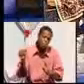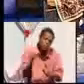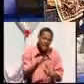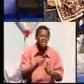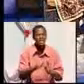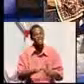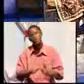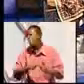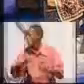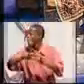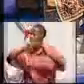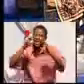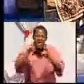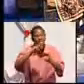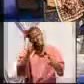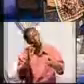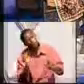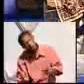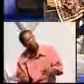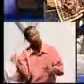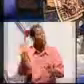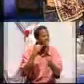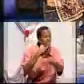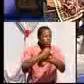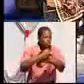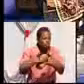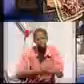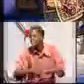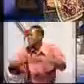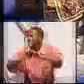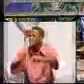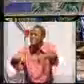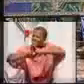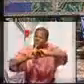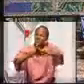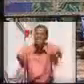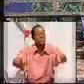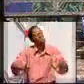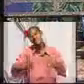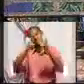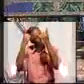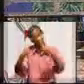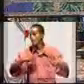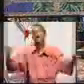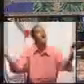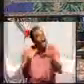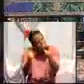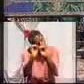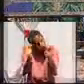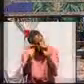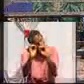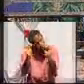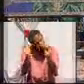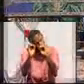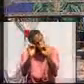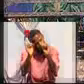in the NGO, the civil society organizations, you will find the so-called able people only who are walking on their two legs